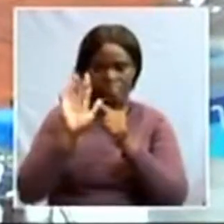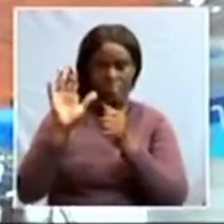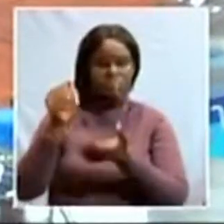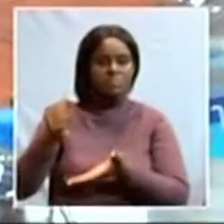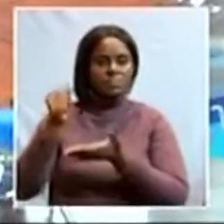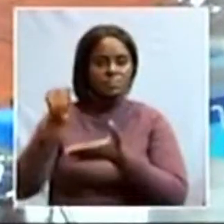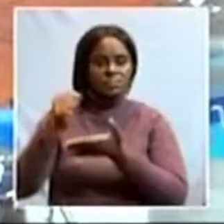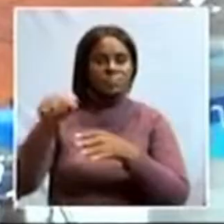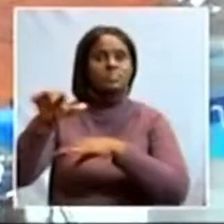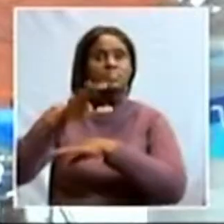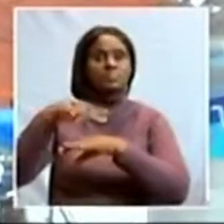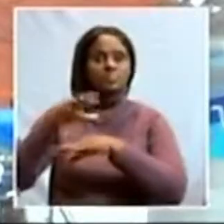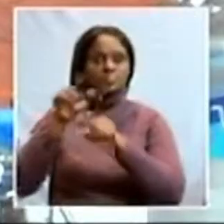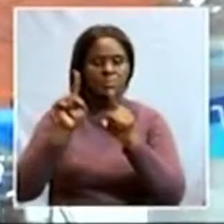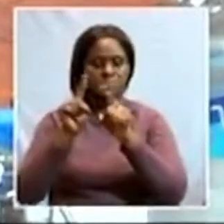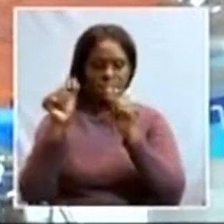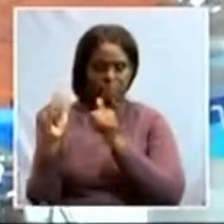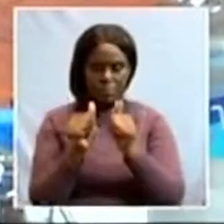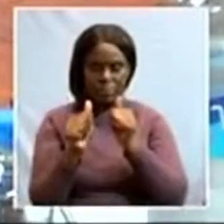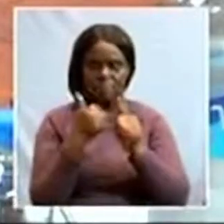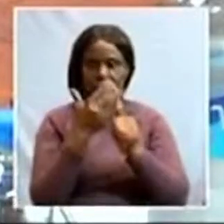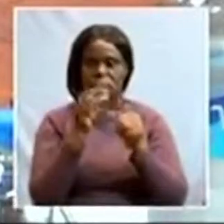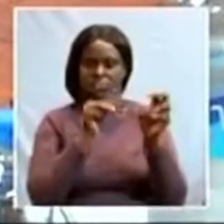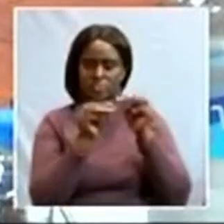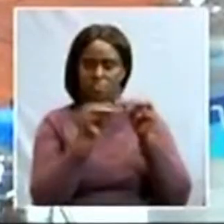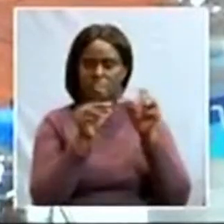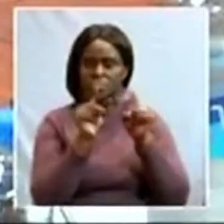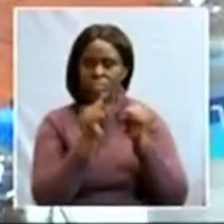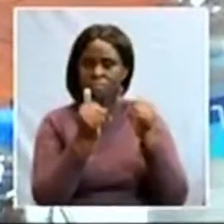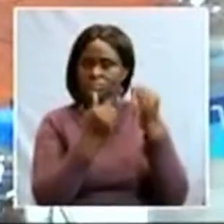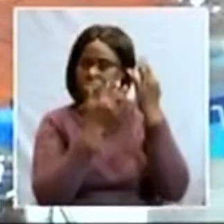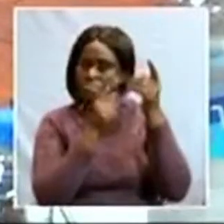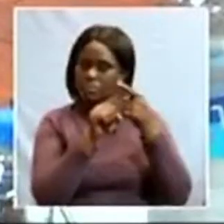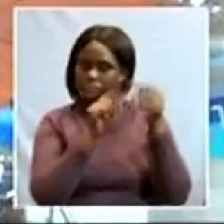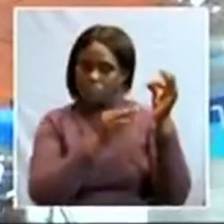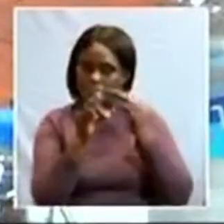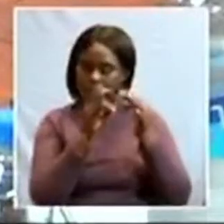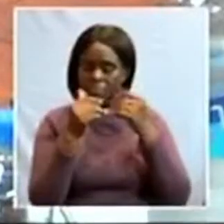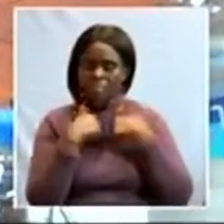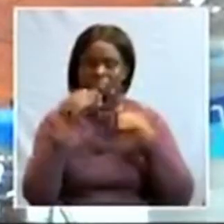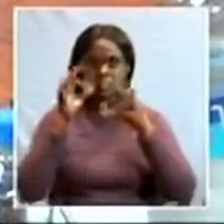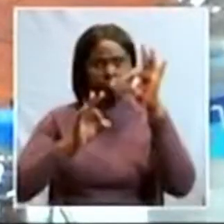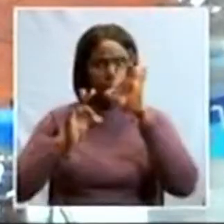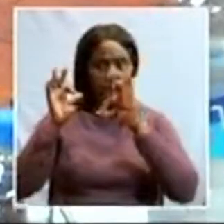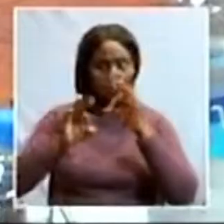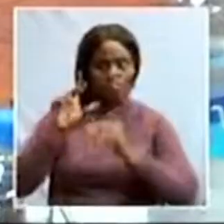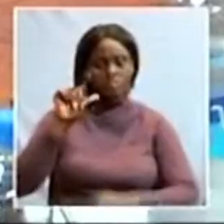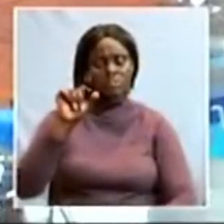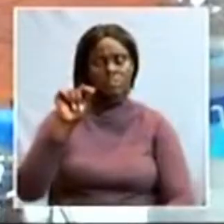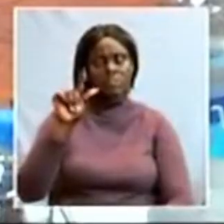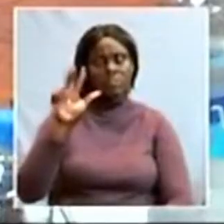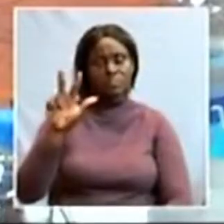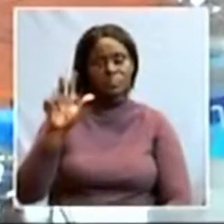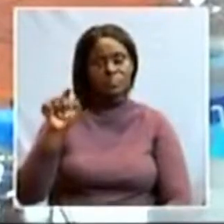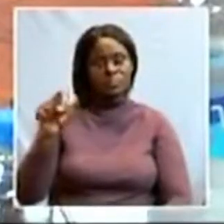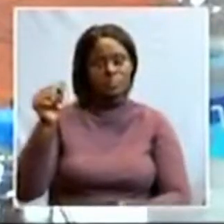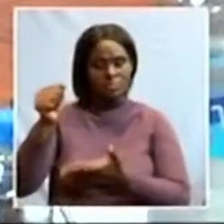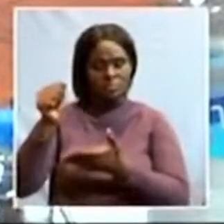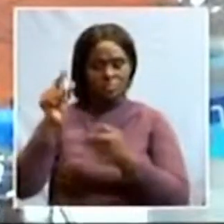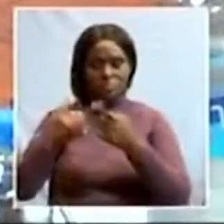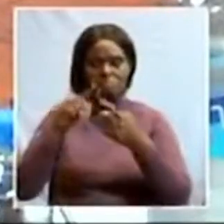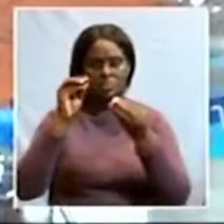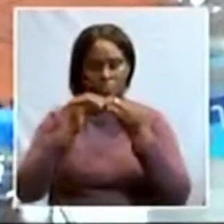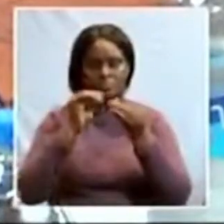over-budgeting. Action taken. Management wishes to state that it has adjusted the 2025 budget to be